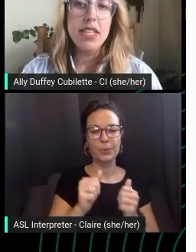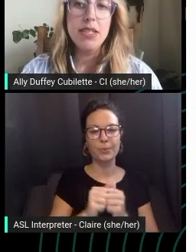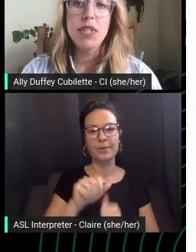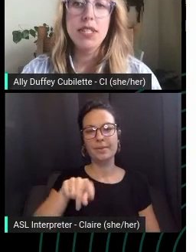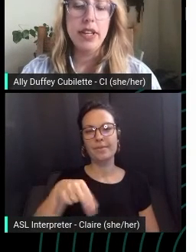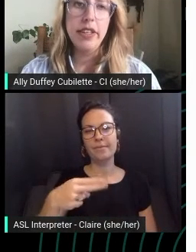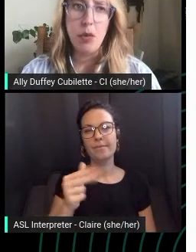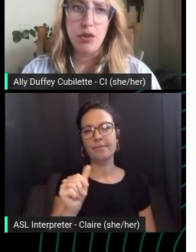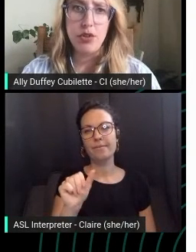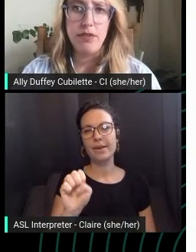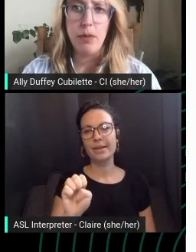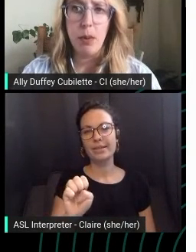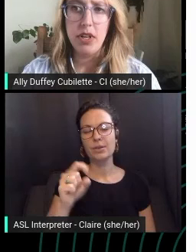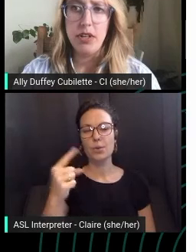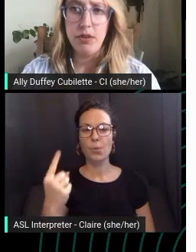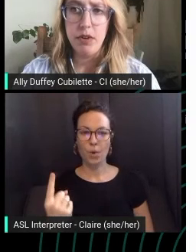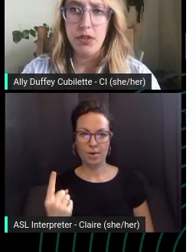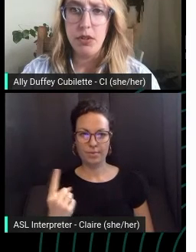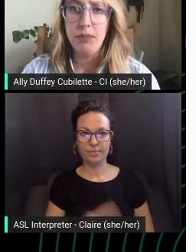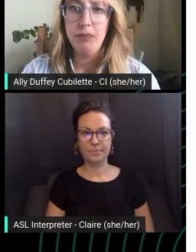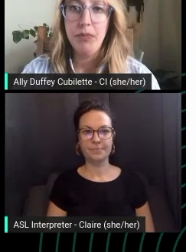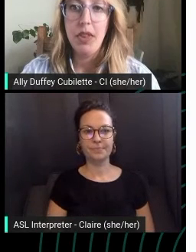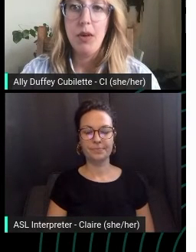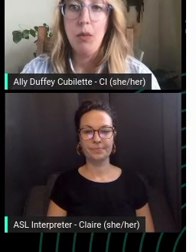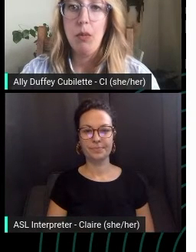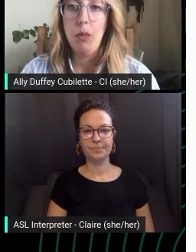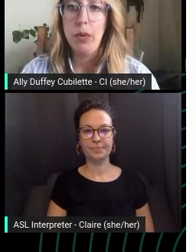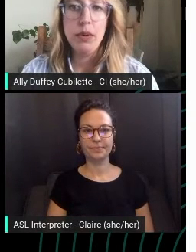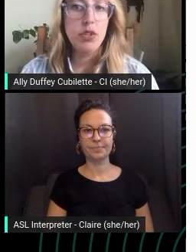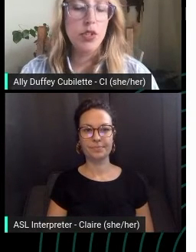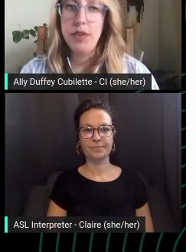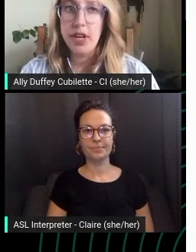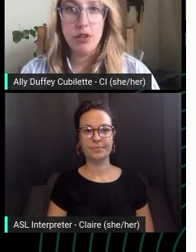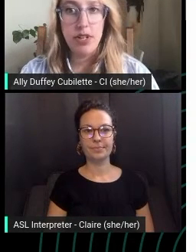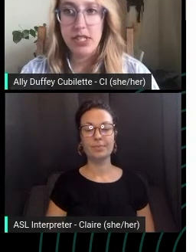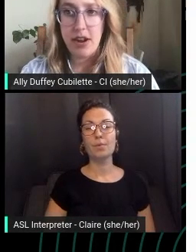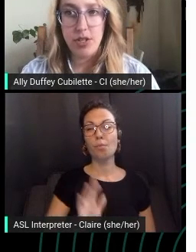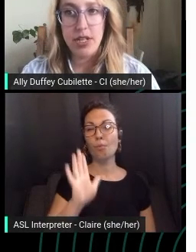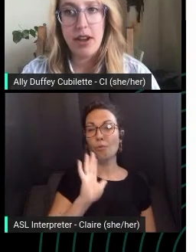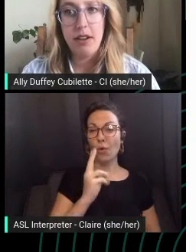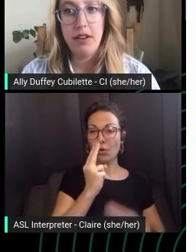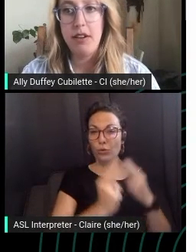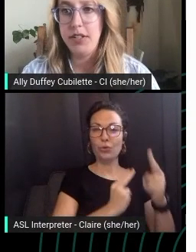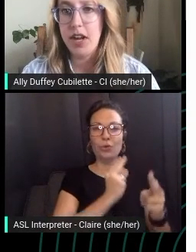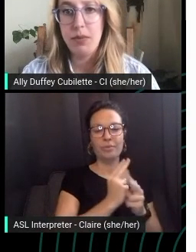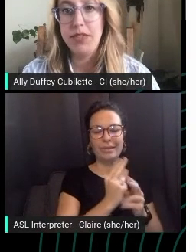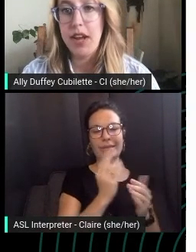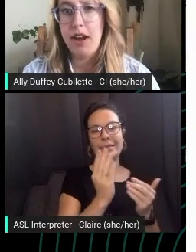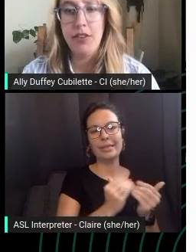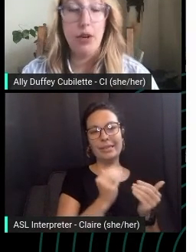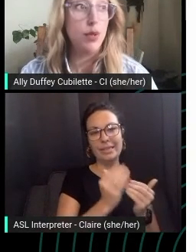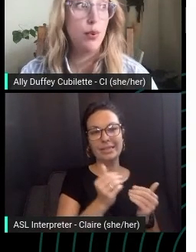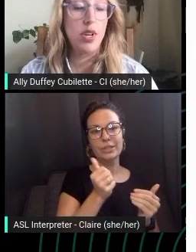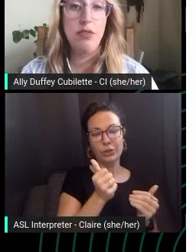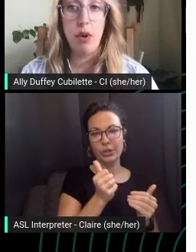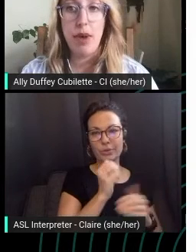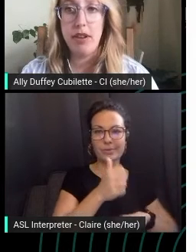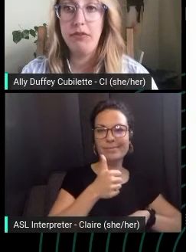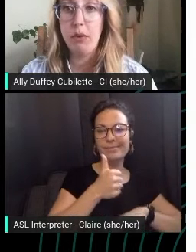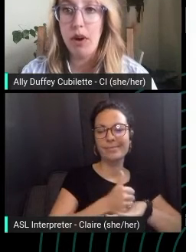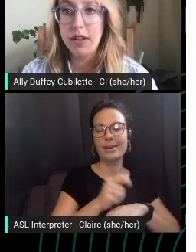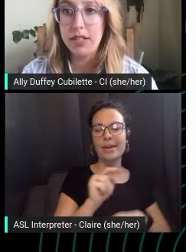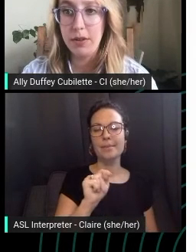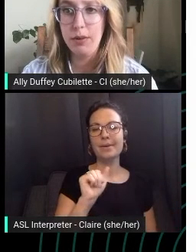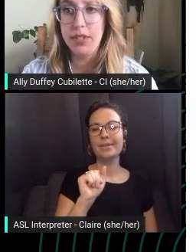I will say this was slightly more straightforward and universal. We would just create a transaction tag, a type of tag that was